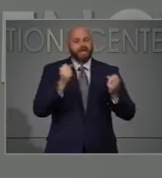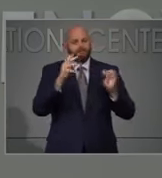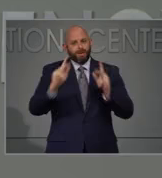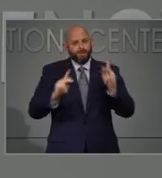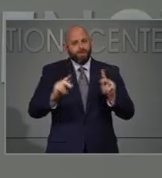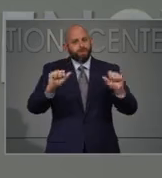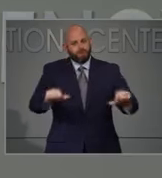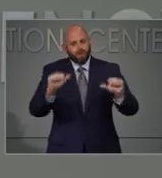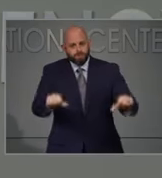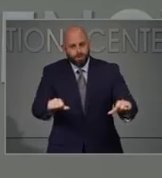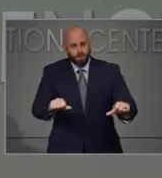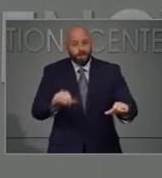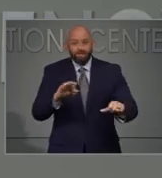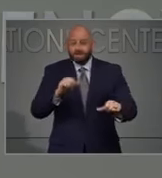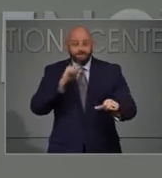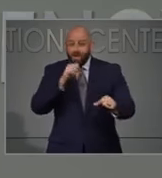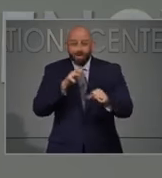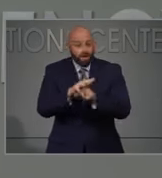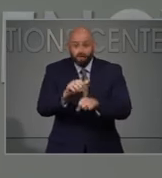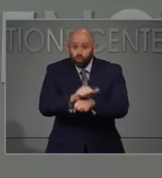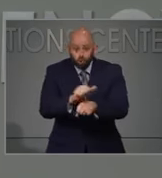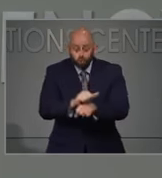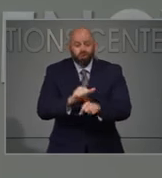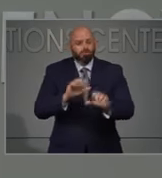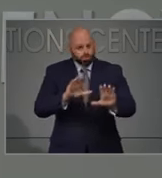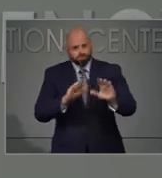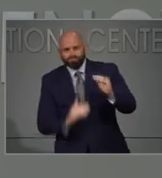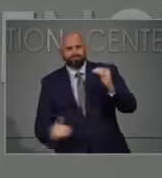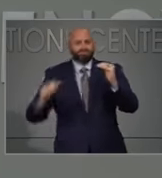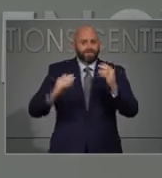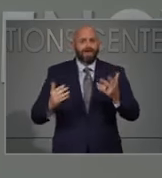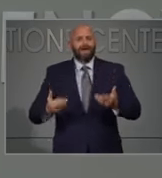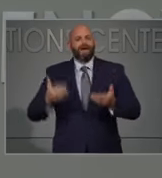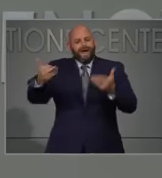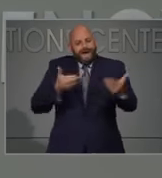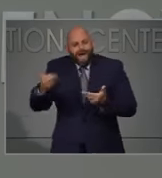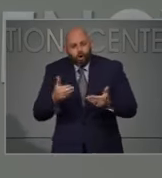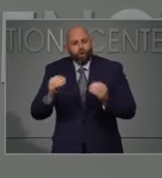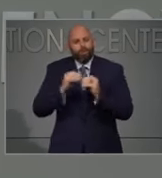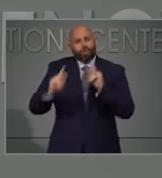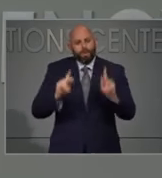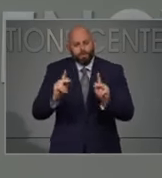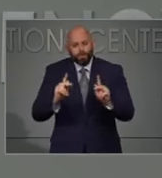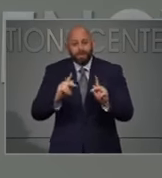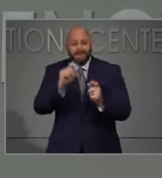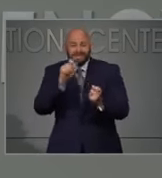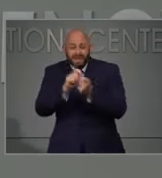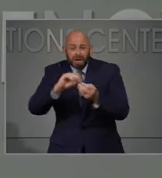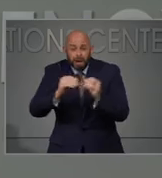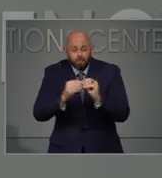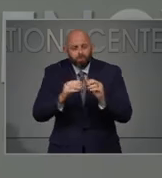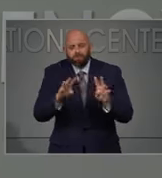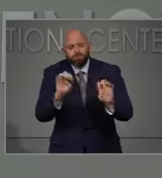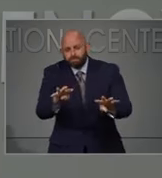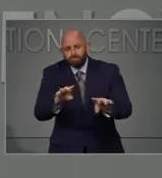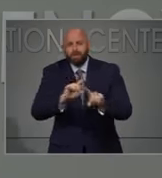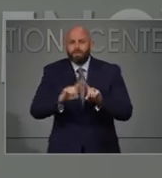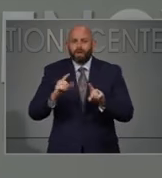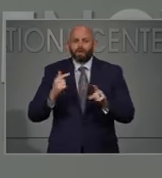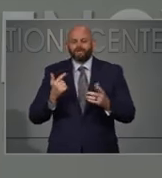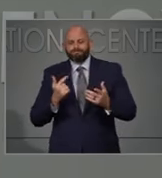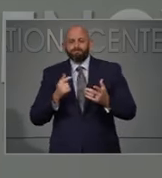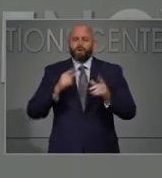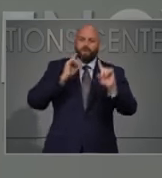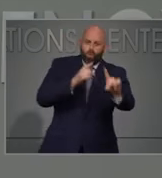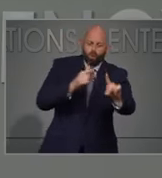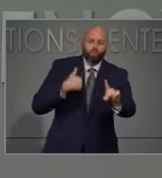positive? If we're not, we need to scale up. So I don't have a precise number, but that's the work we're trying to do. But I think it all goes back to